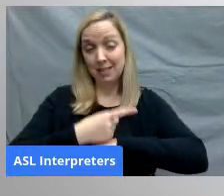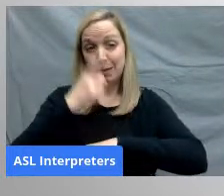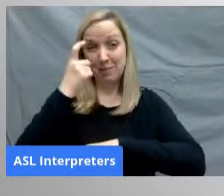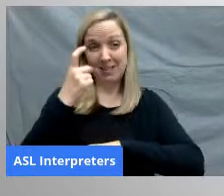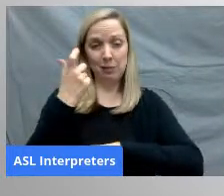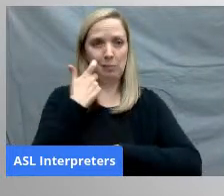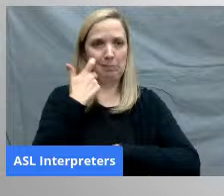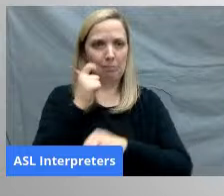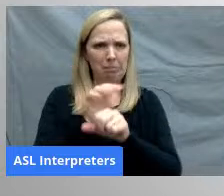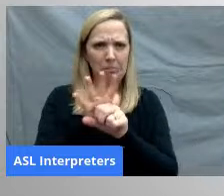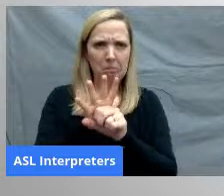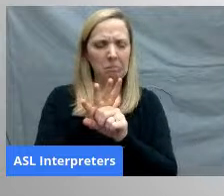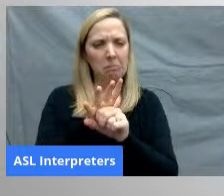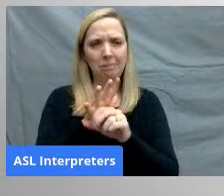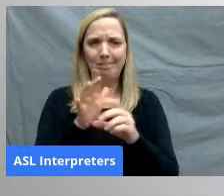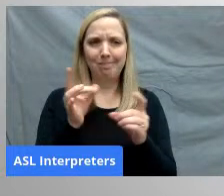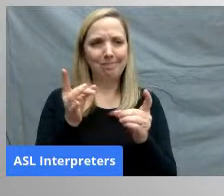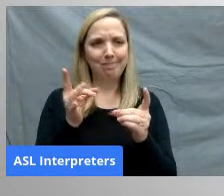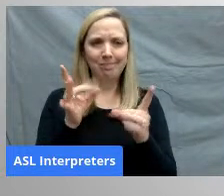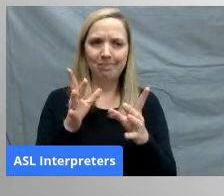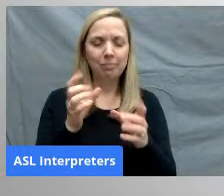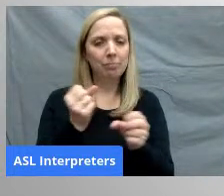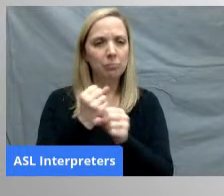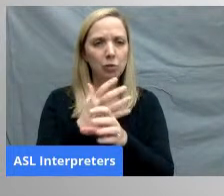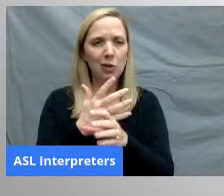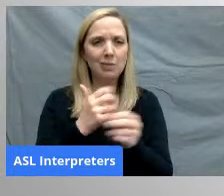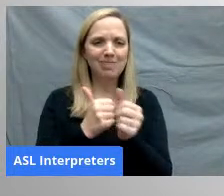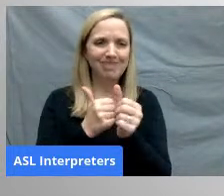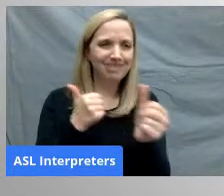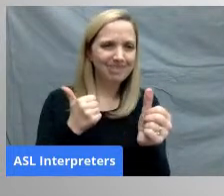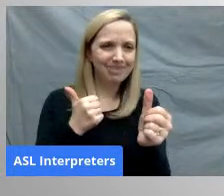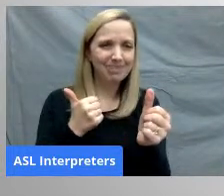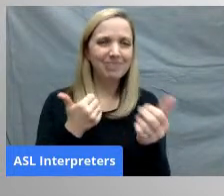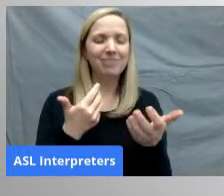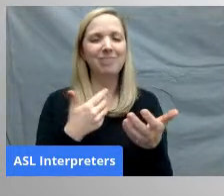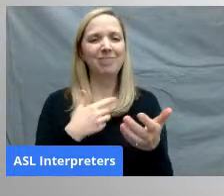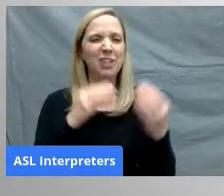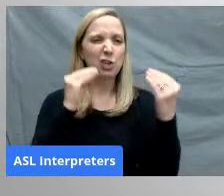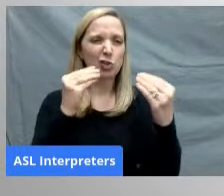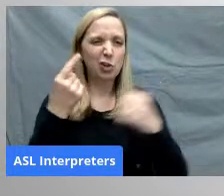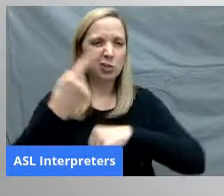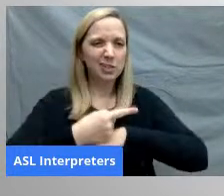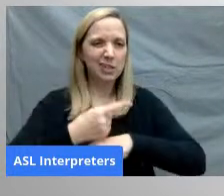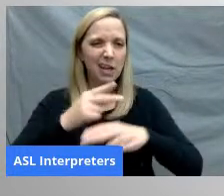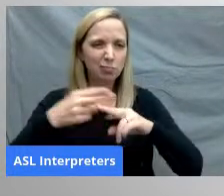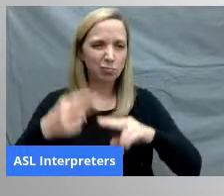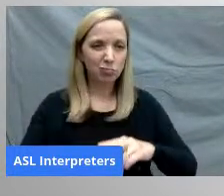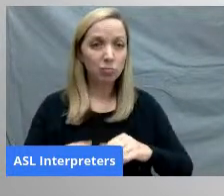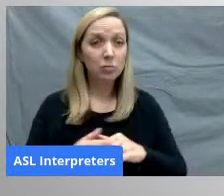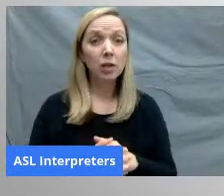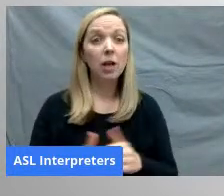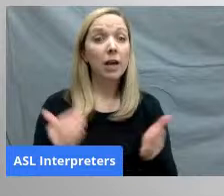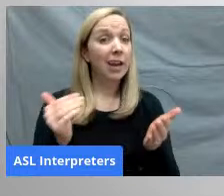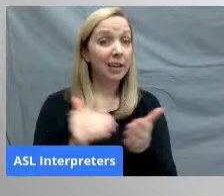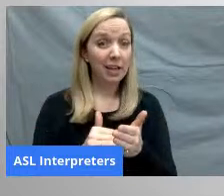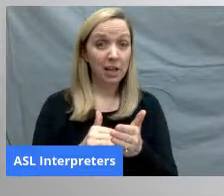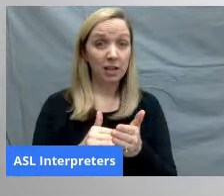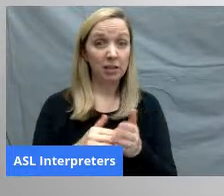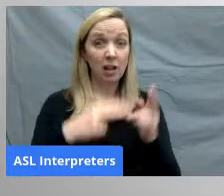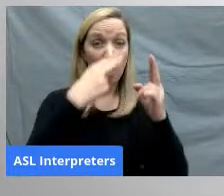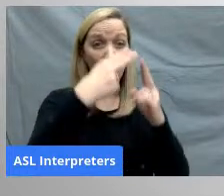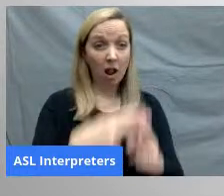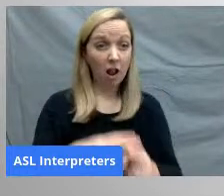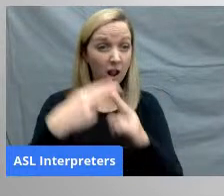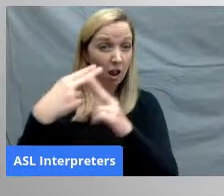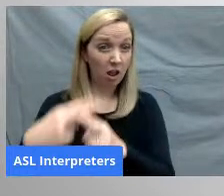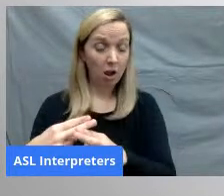pandemic. So the next slide will show you just some of our committee members, as mentioned, very diverse group from very different schools,